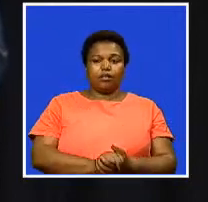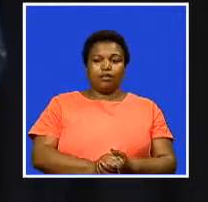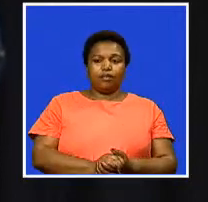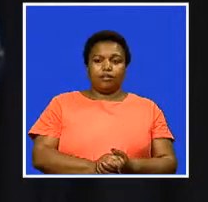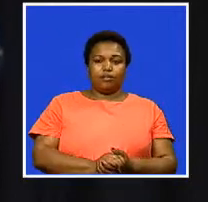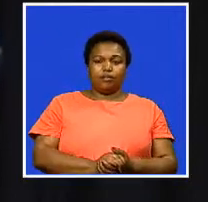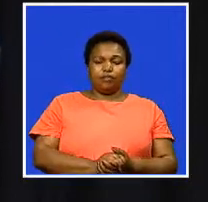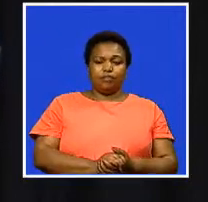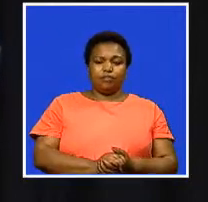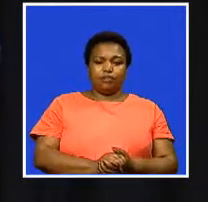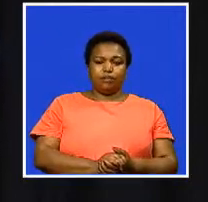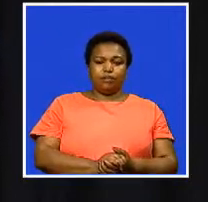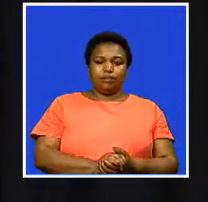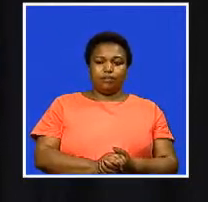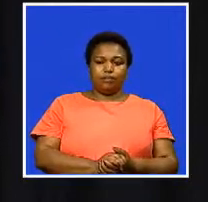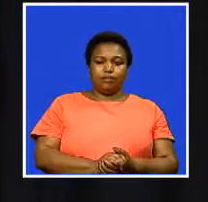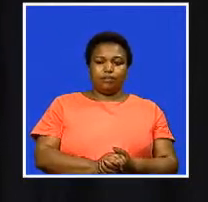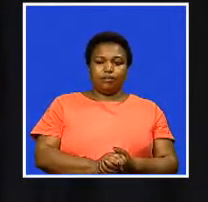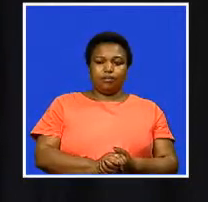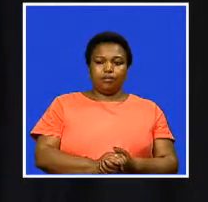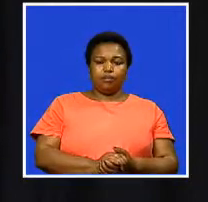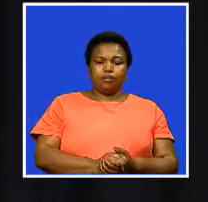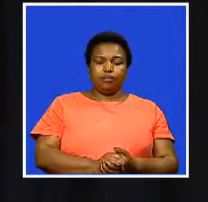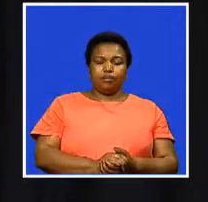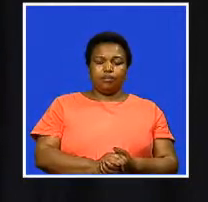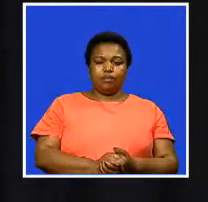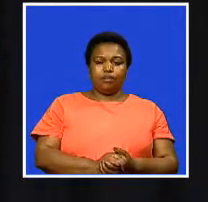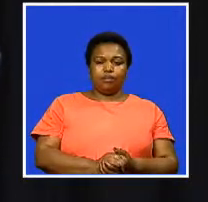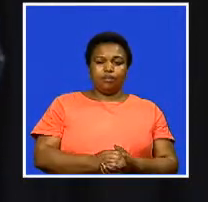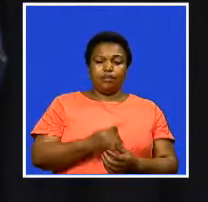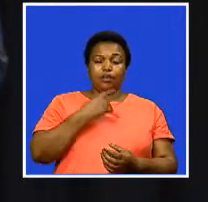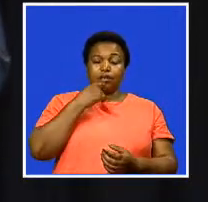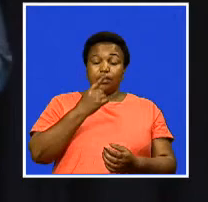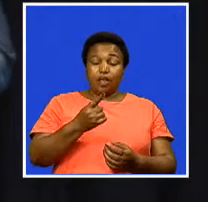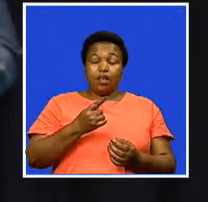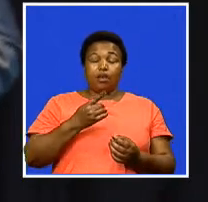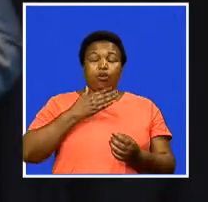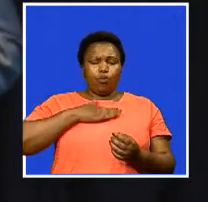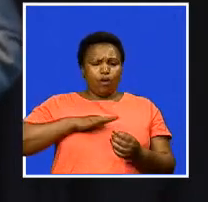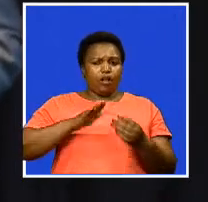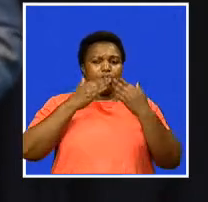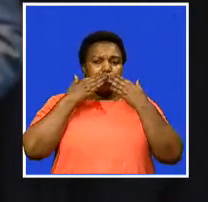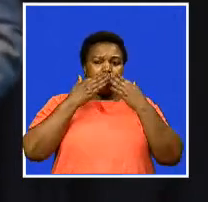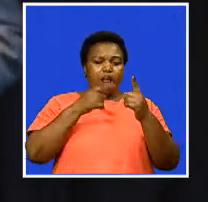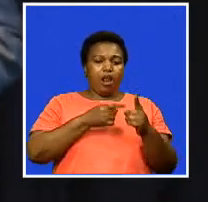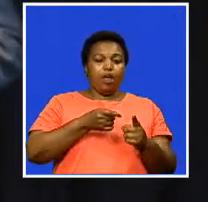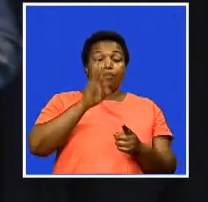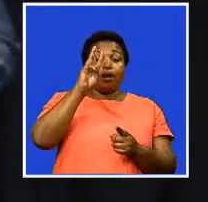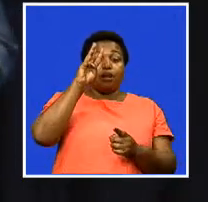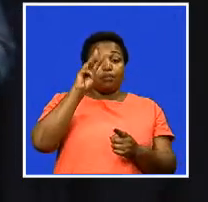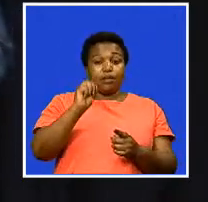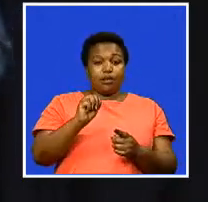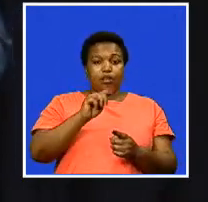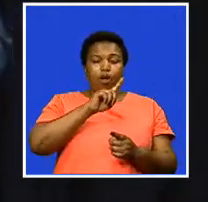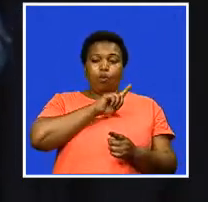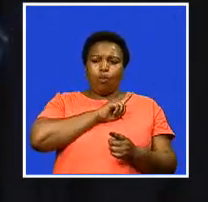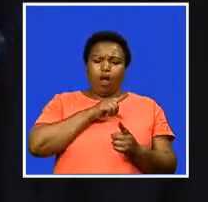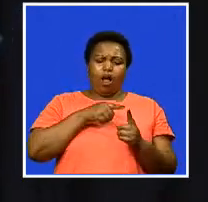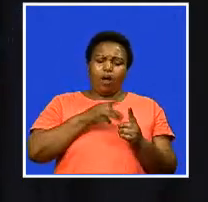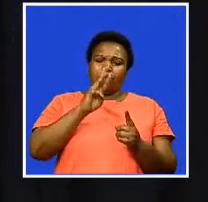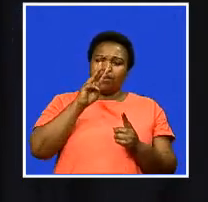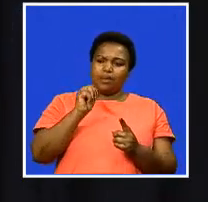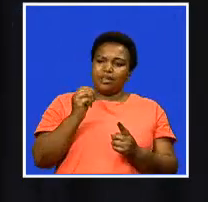mhlambe ngekusho ukuthi ngibonge umhlonishwa ndunankulu kwekuthi ede lamhla